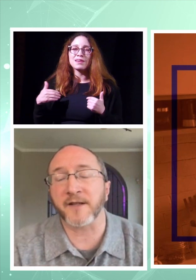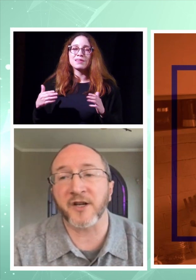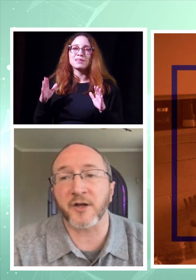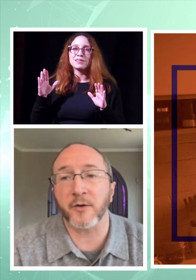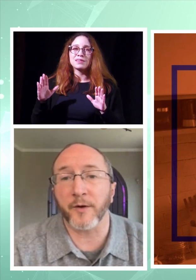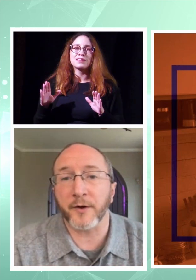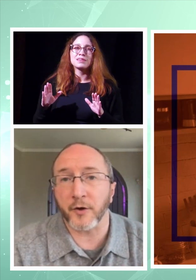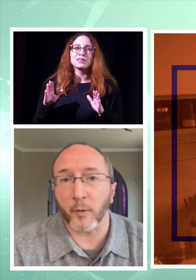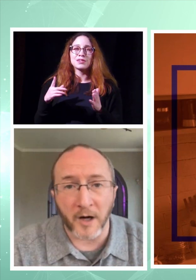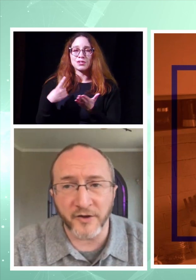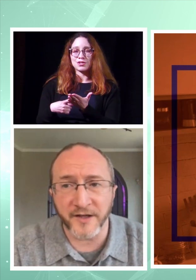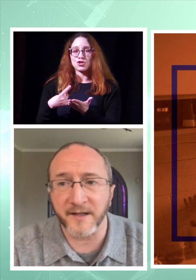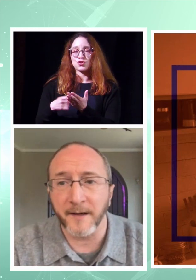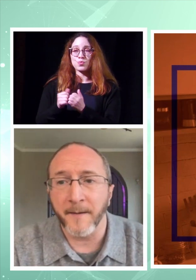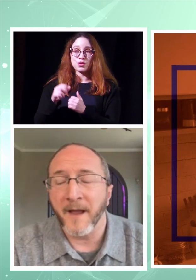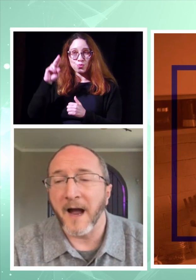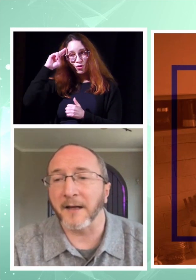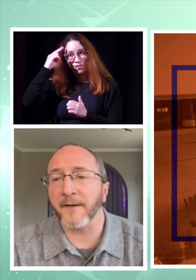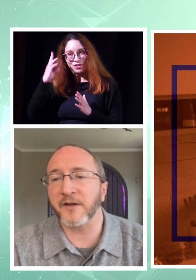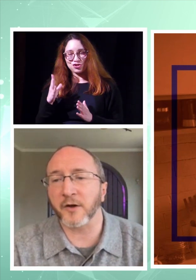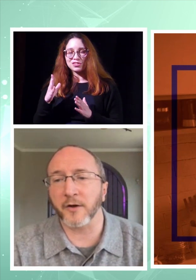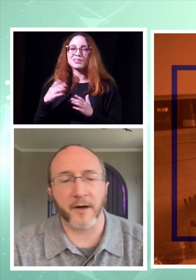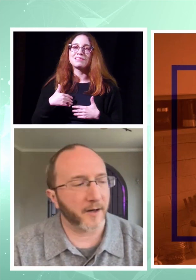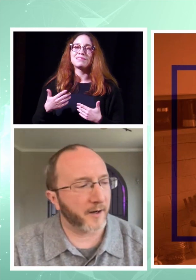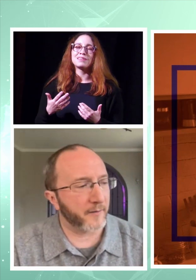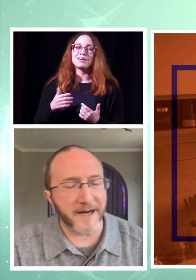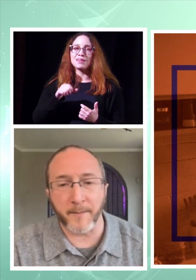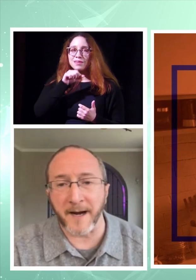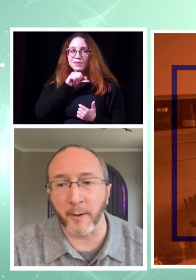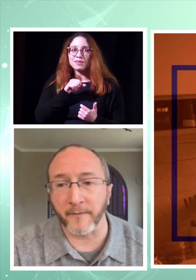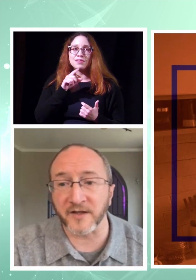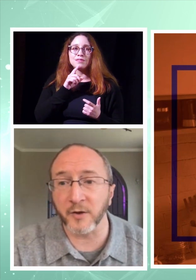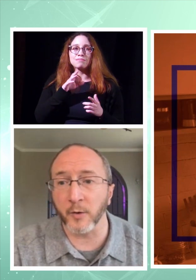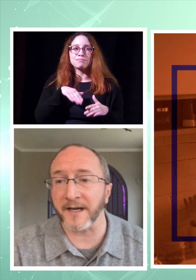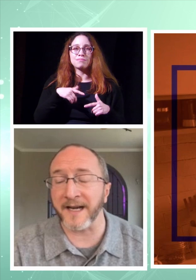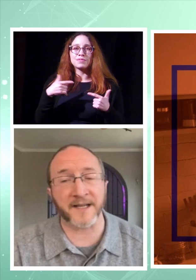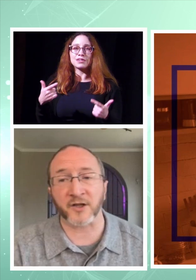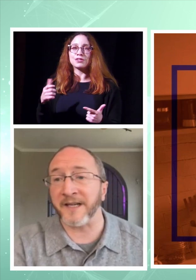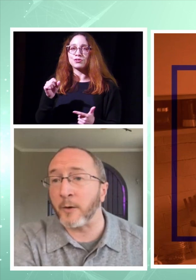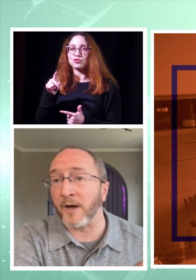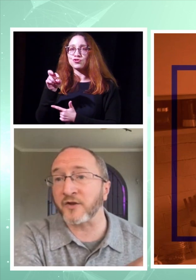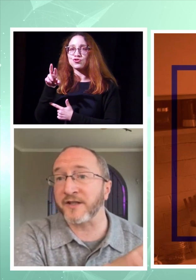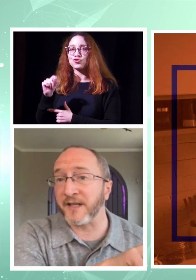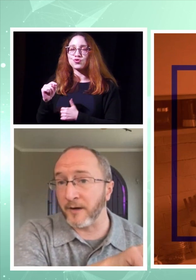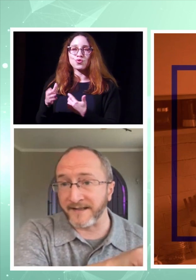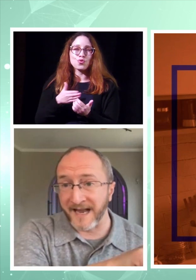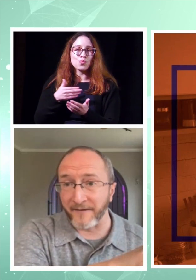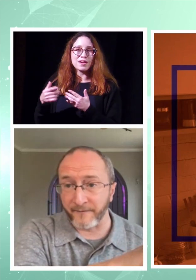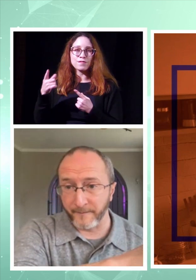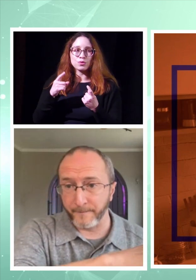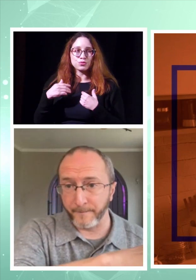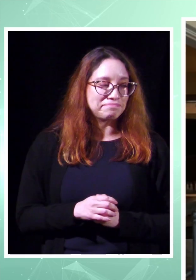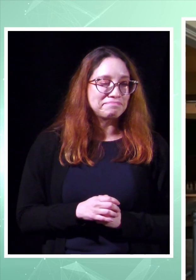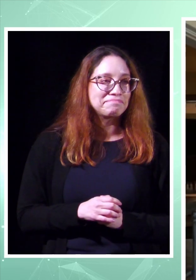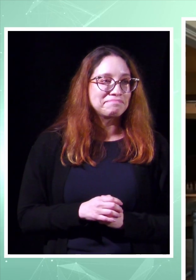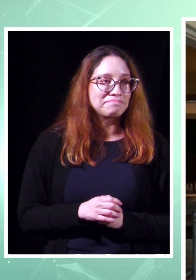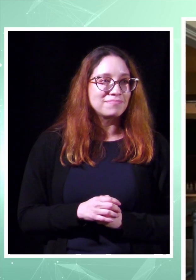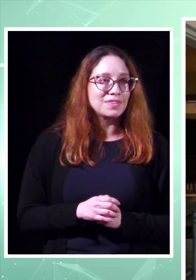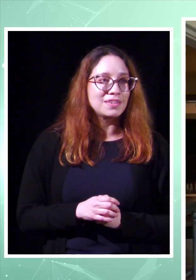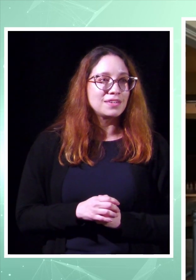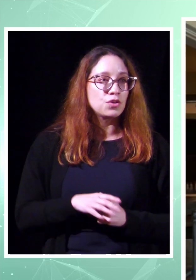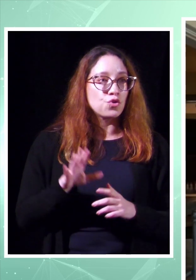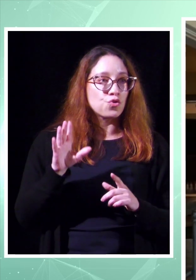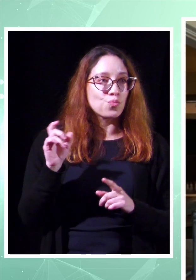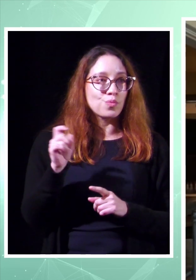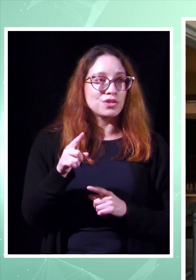engaged conversation with your neurologist. I'd love to turn the mic back over to Stuart and answer any questions that you guys have. All right, we have a